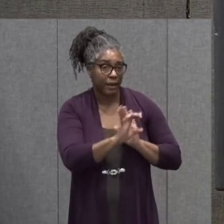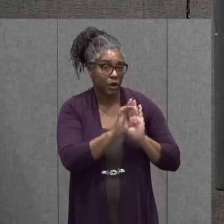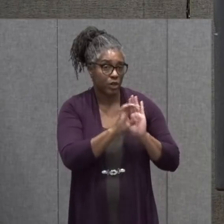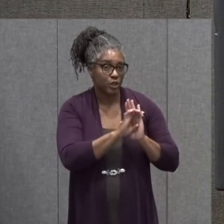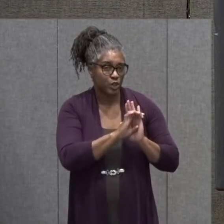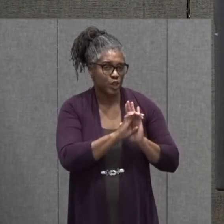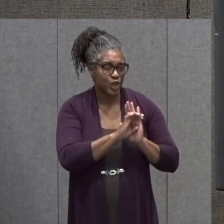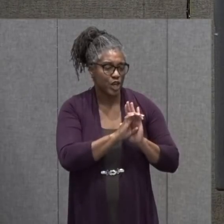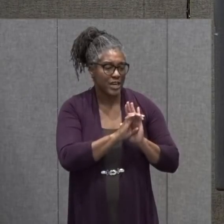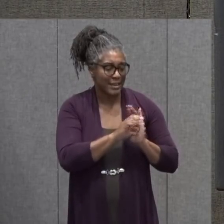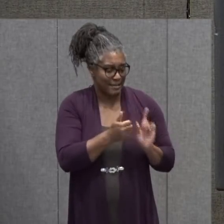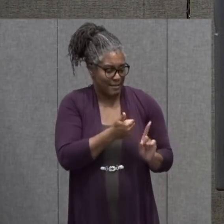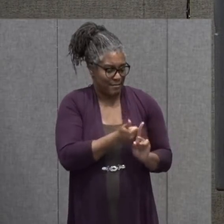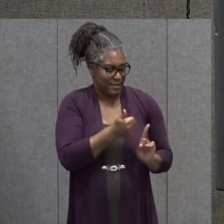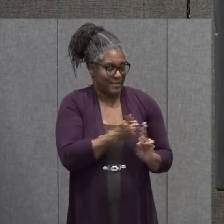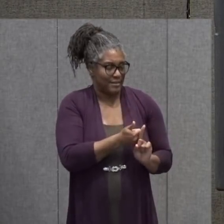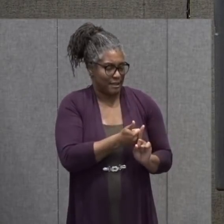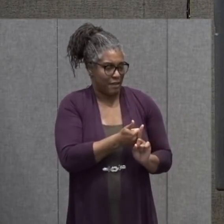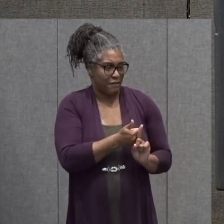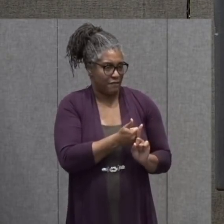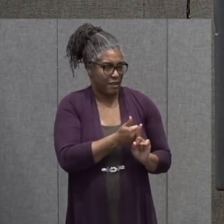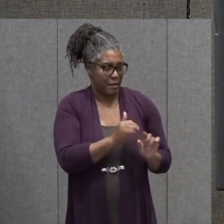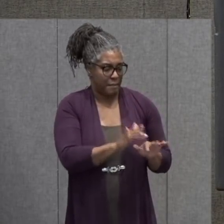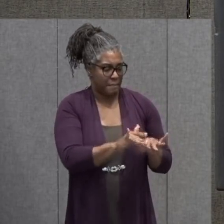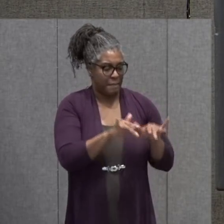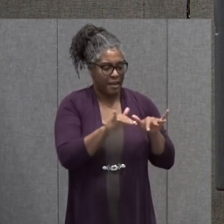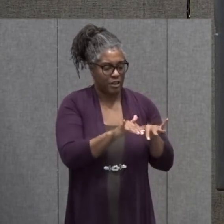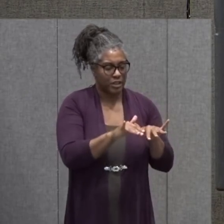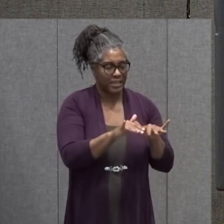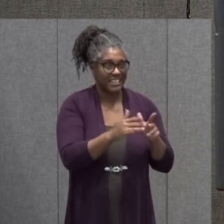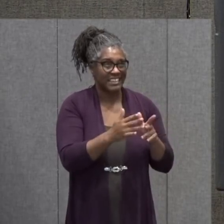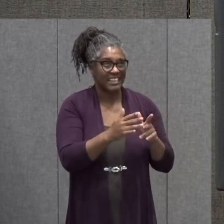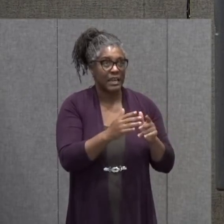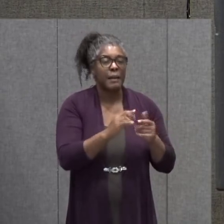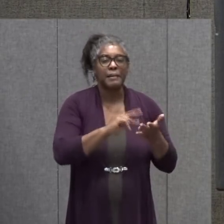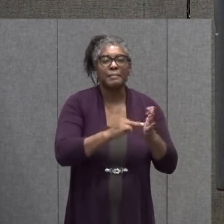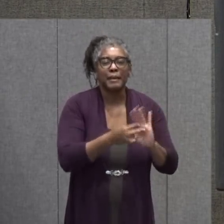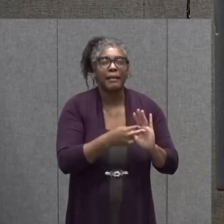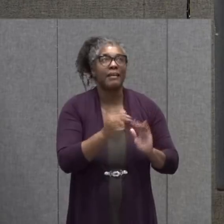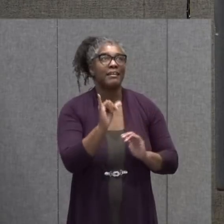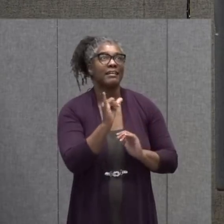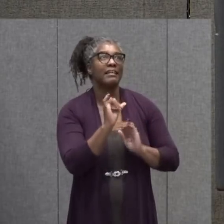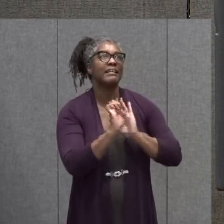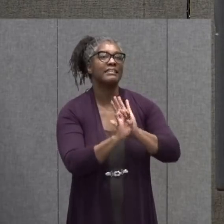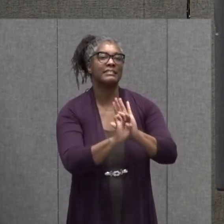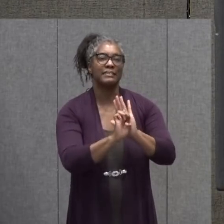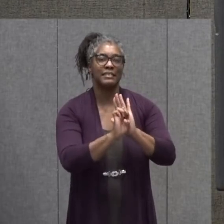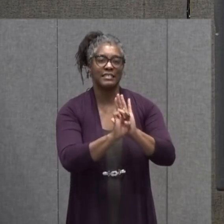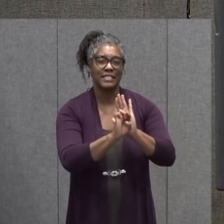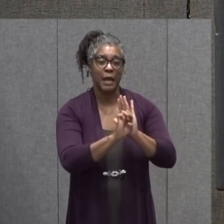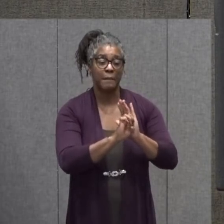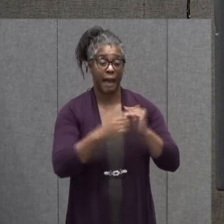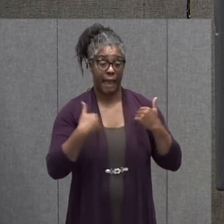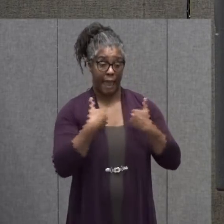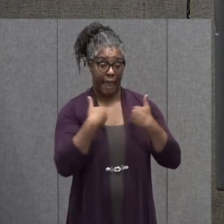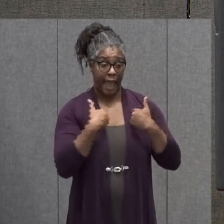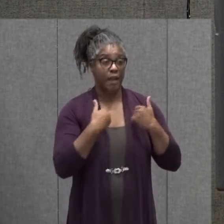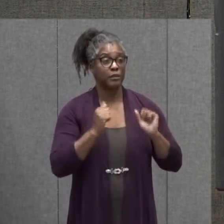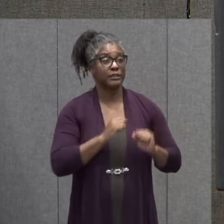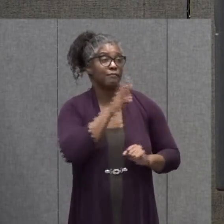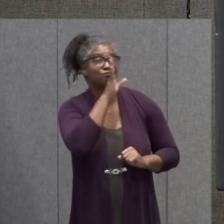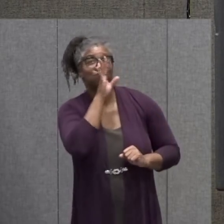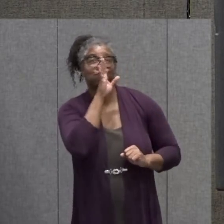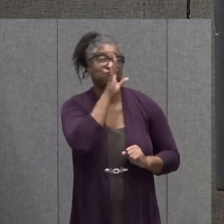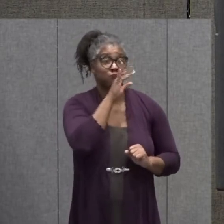times, or they, and by magical, I could even mean talking animals. Isn't that kind of magical? It's not something we see